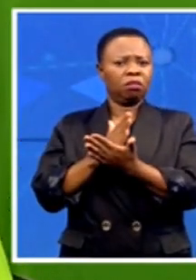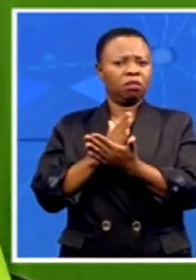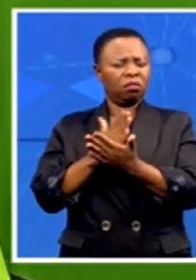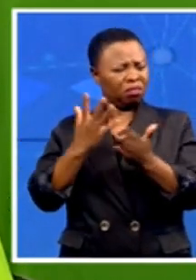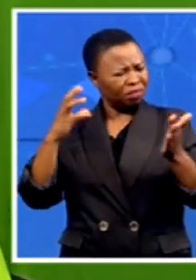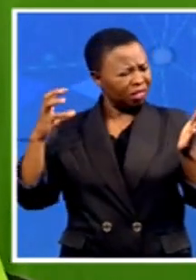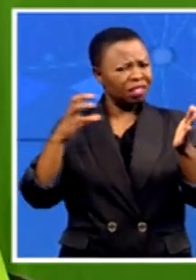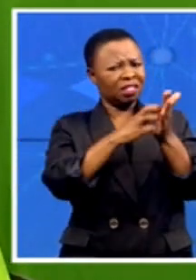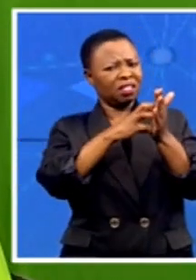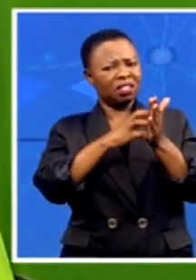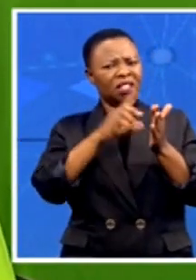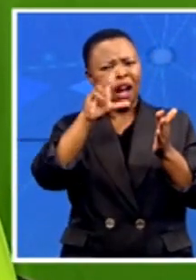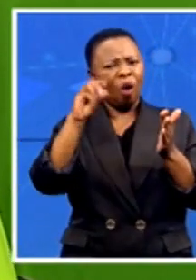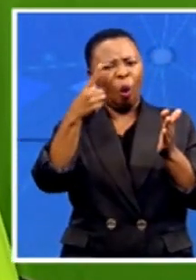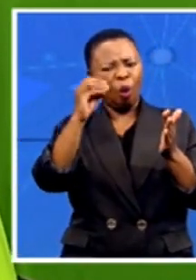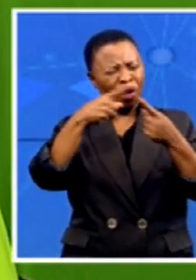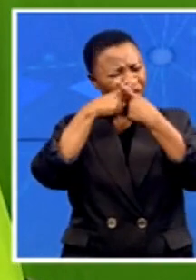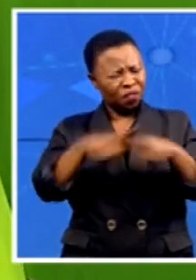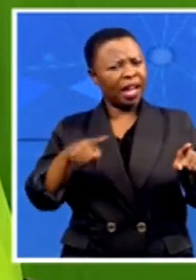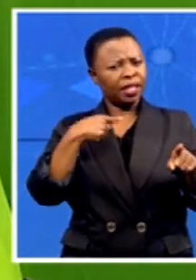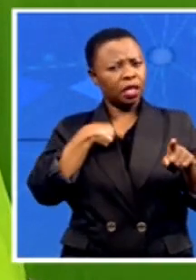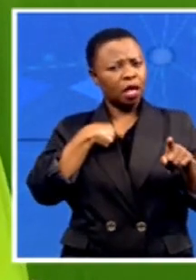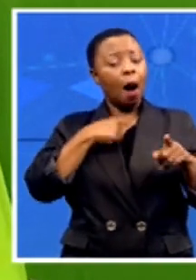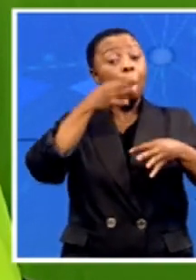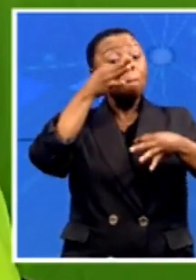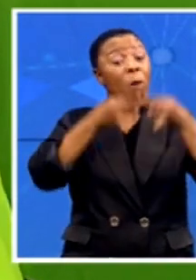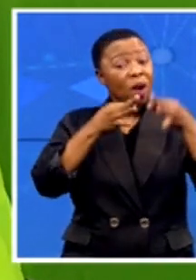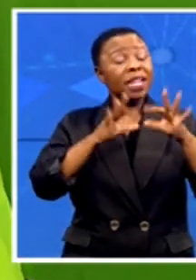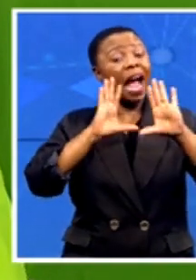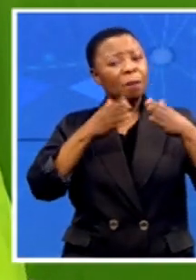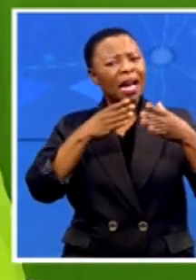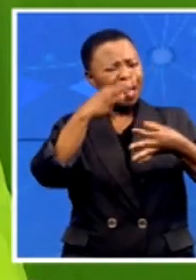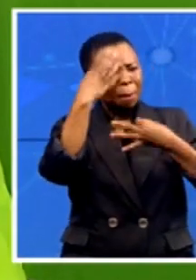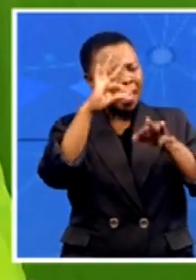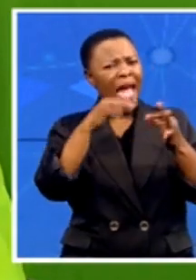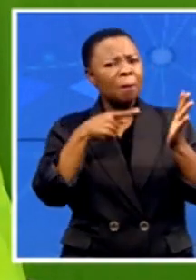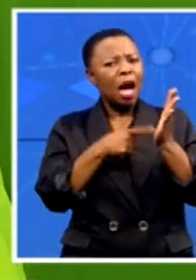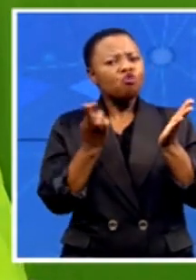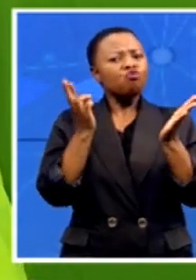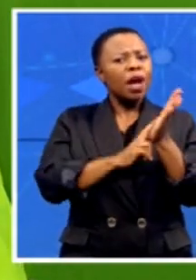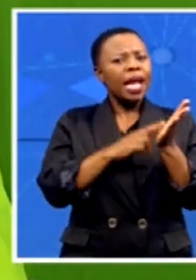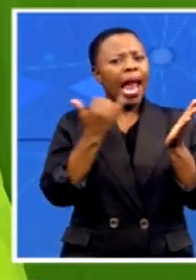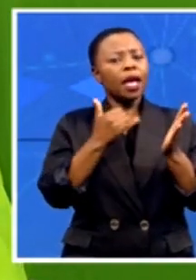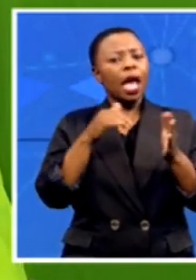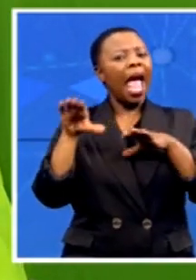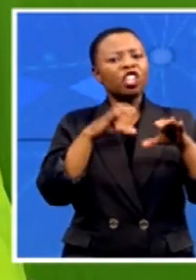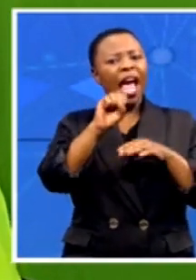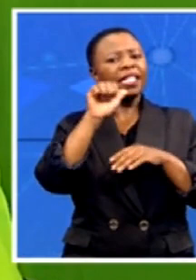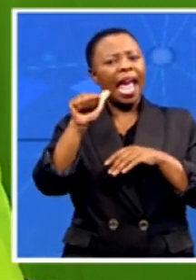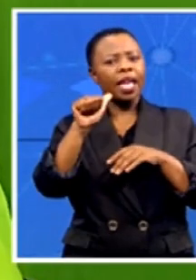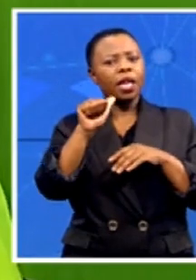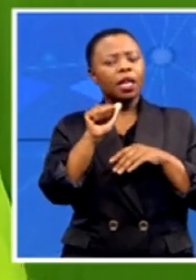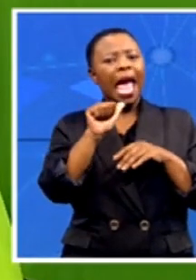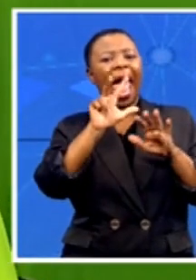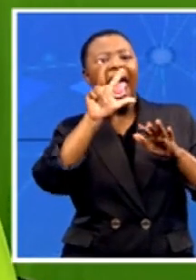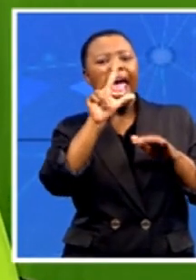are a political party. If you look at the papers, we are registered as Action SA with 8 characters. There is